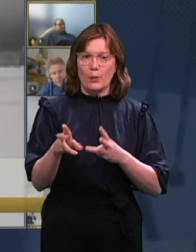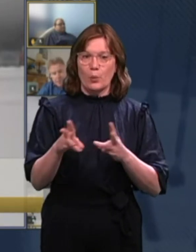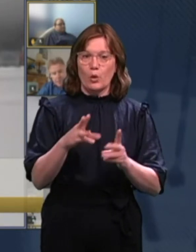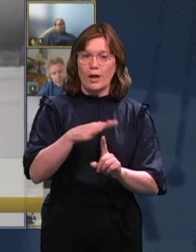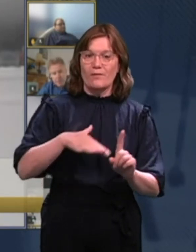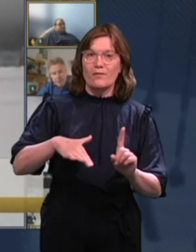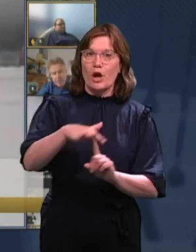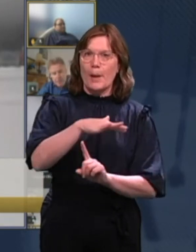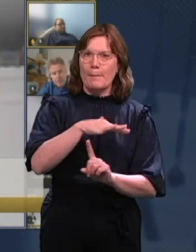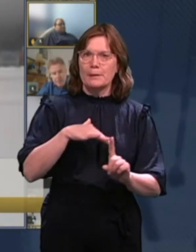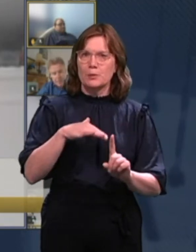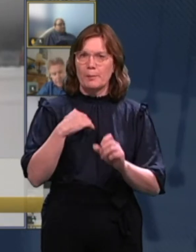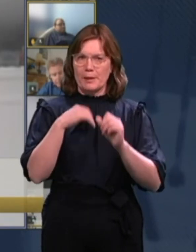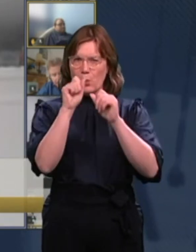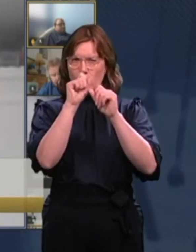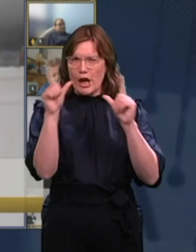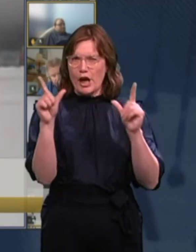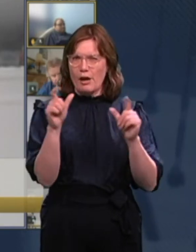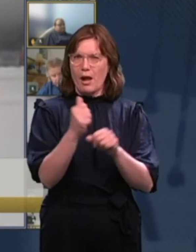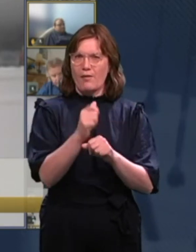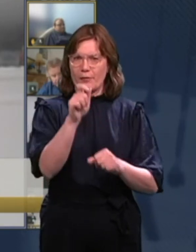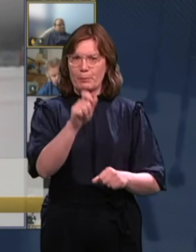the person's needs and